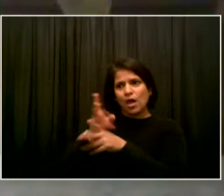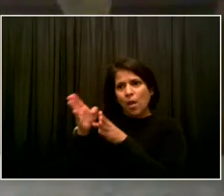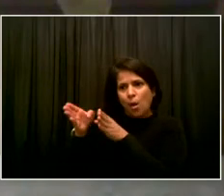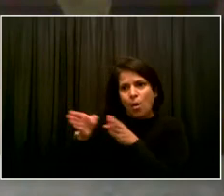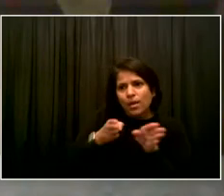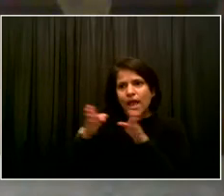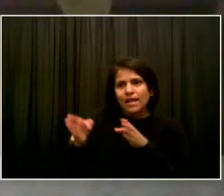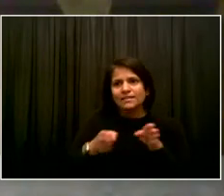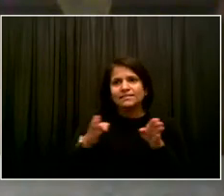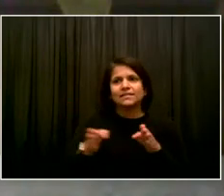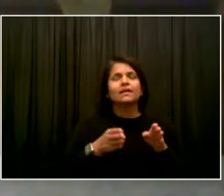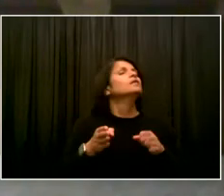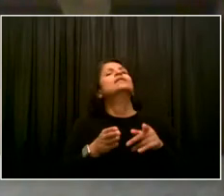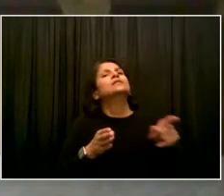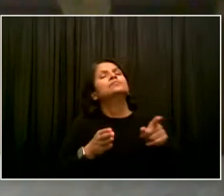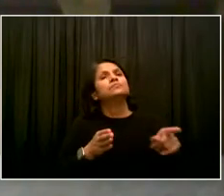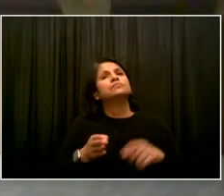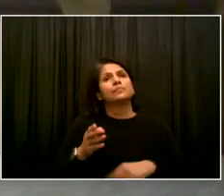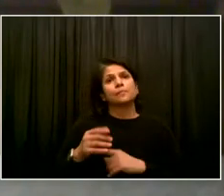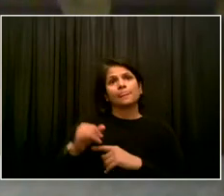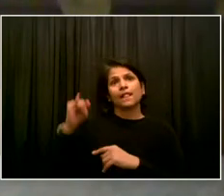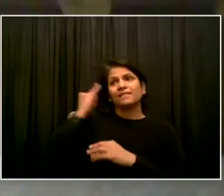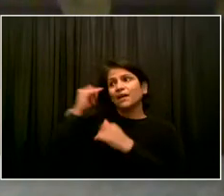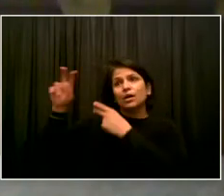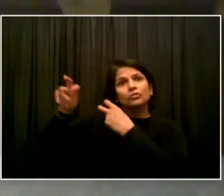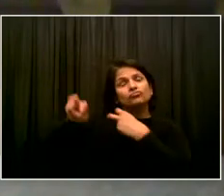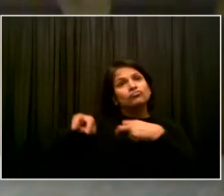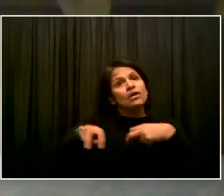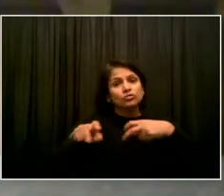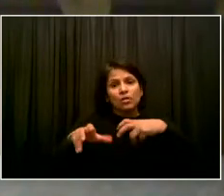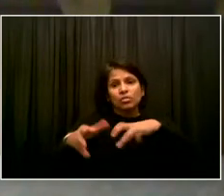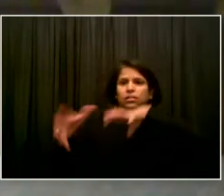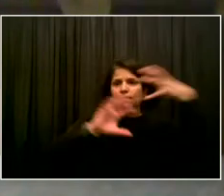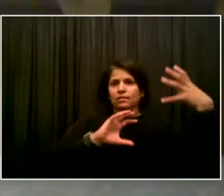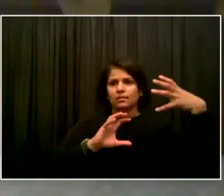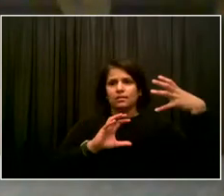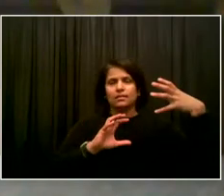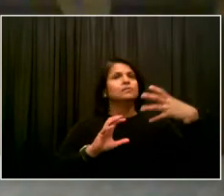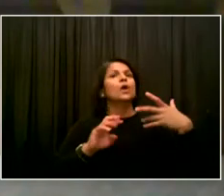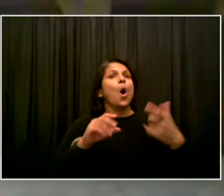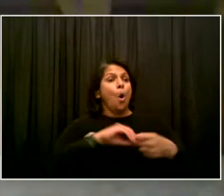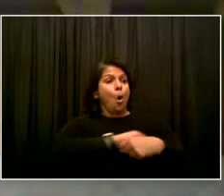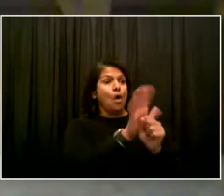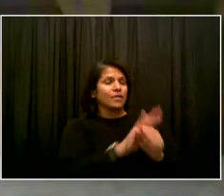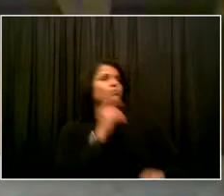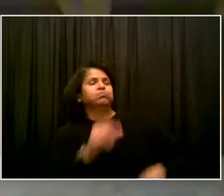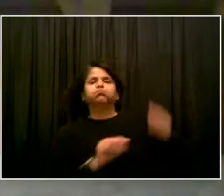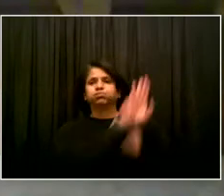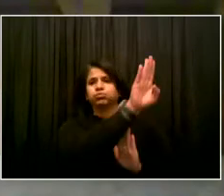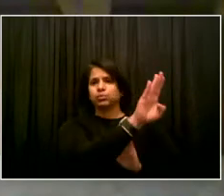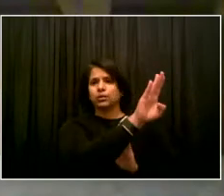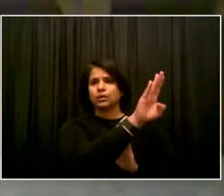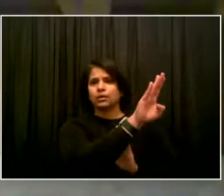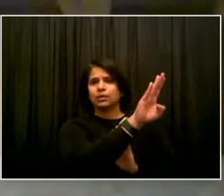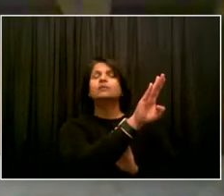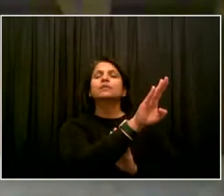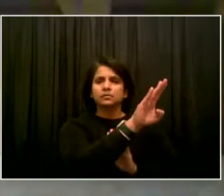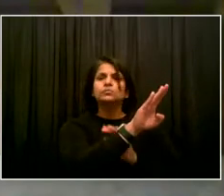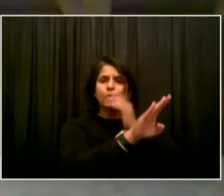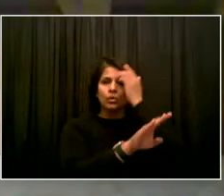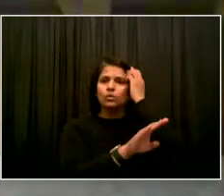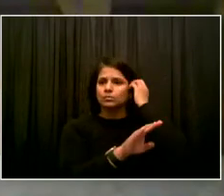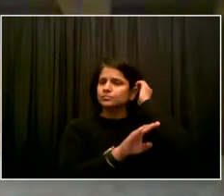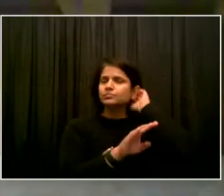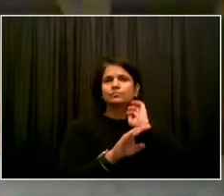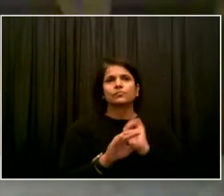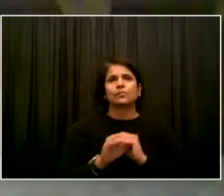not pulling ourselves apart by trying to dispute and argue, that will send the wrong message